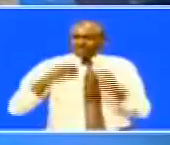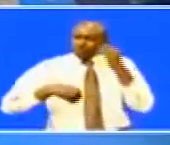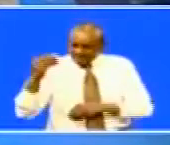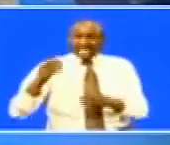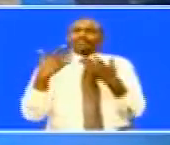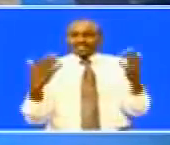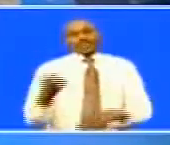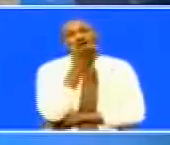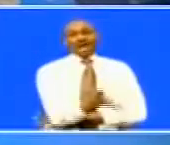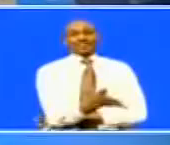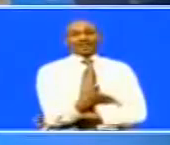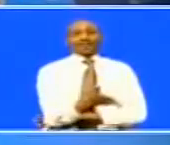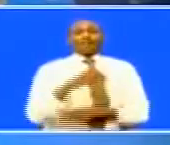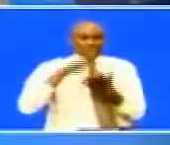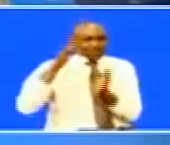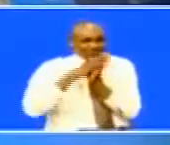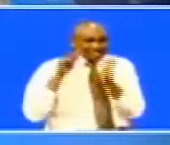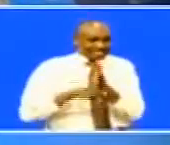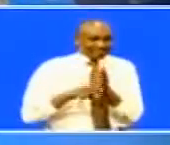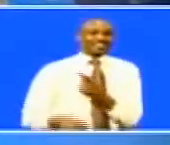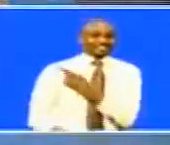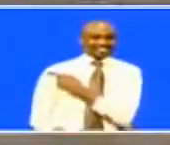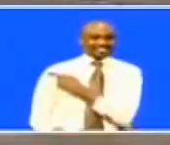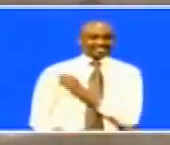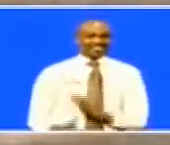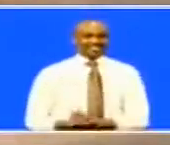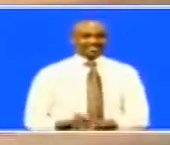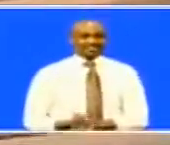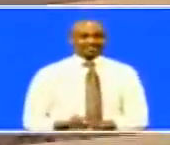of materials. Here's more on that report.